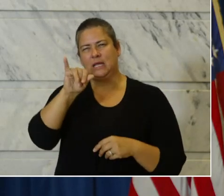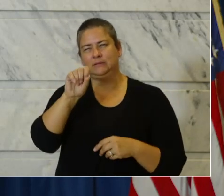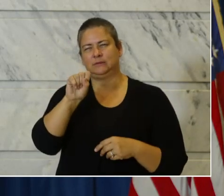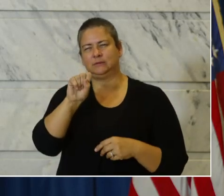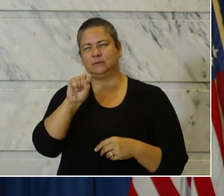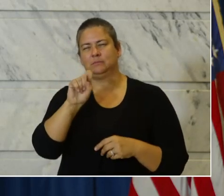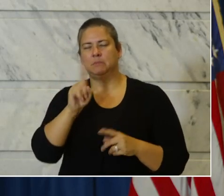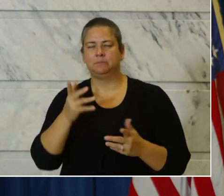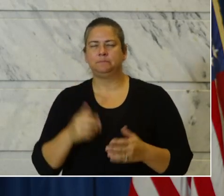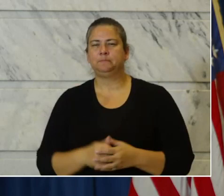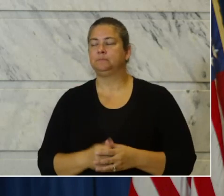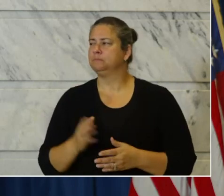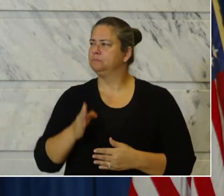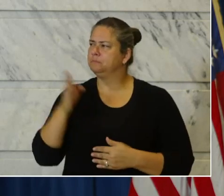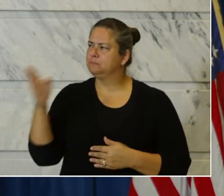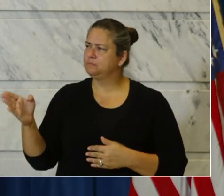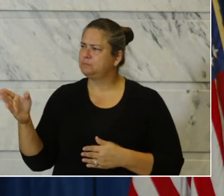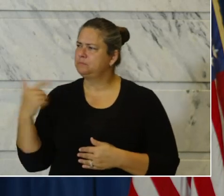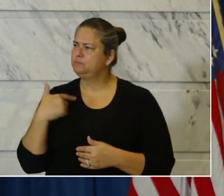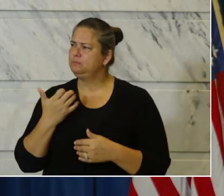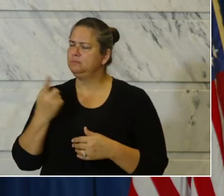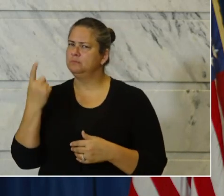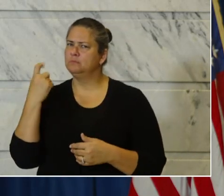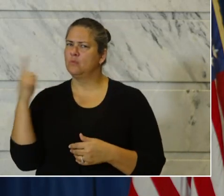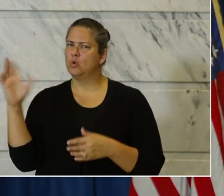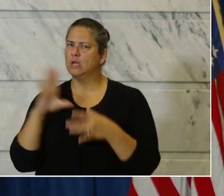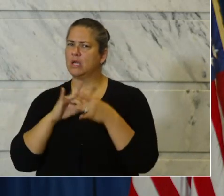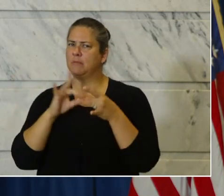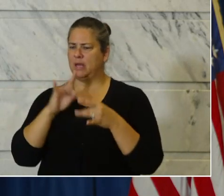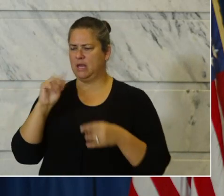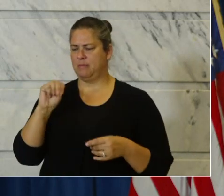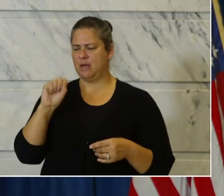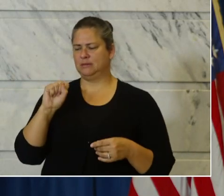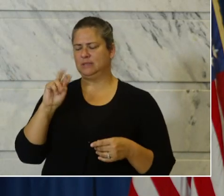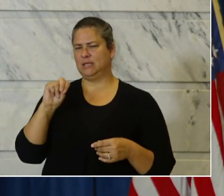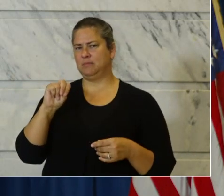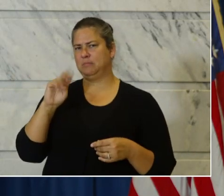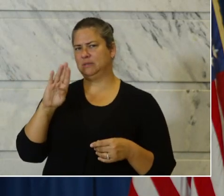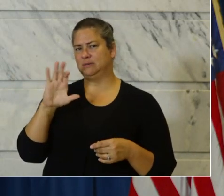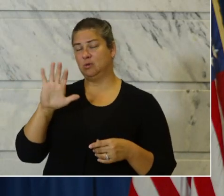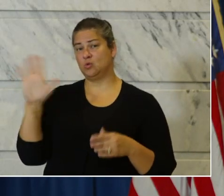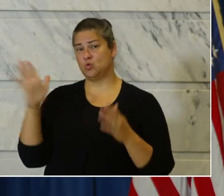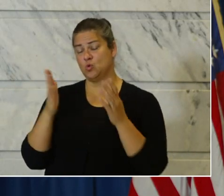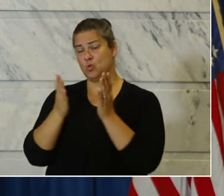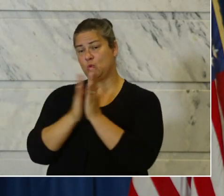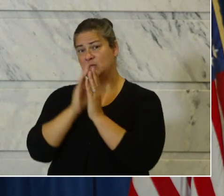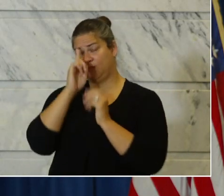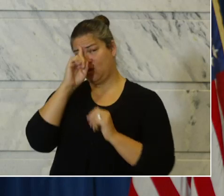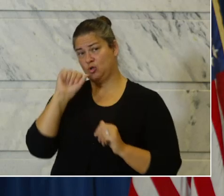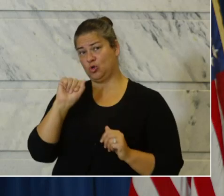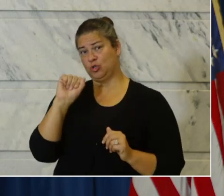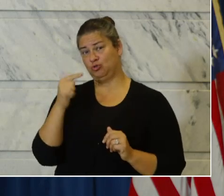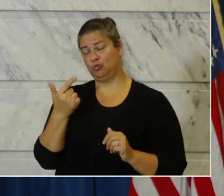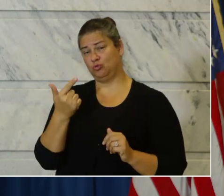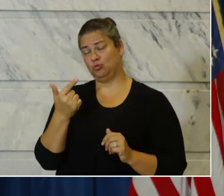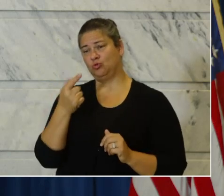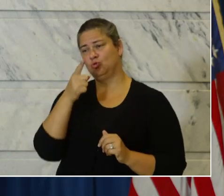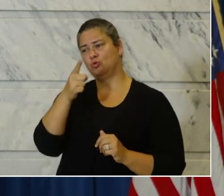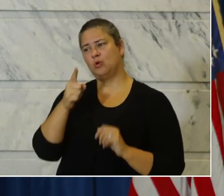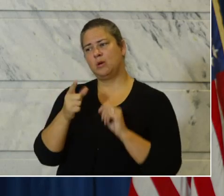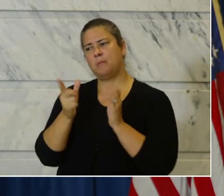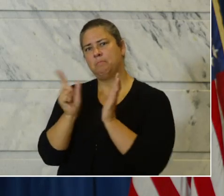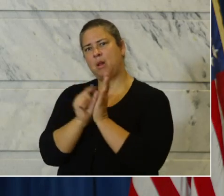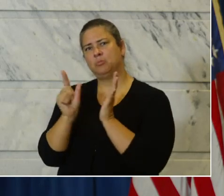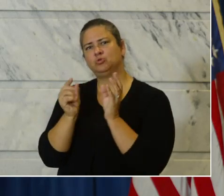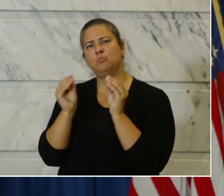want to ask about some comments you made on MSNBC earlier today in regards to your request for the Attorney General to publish more